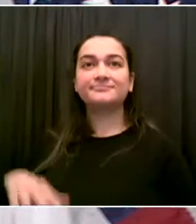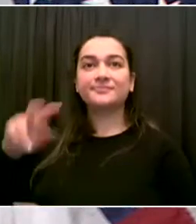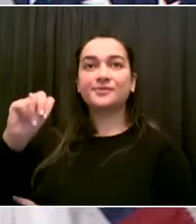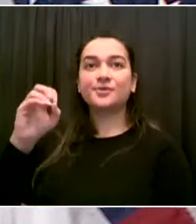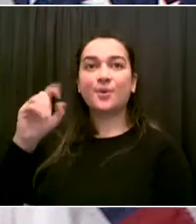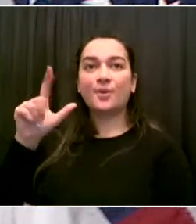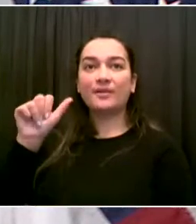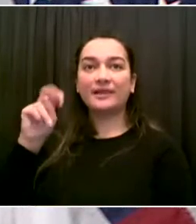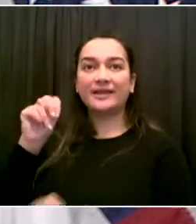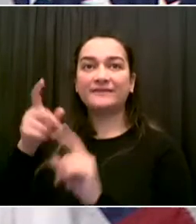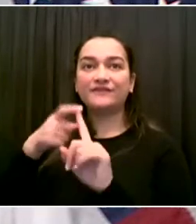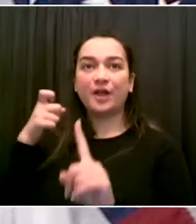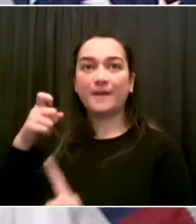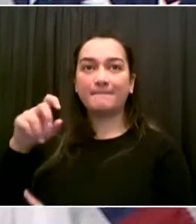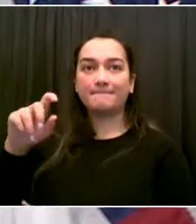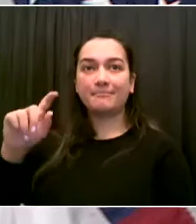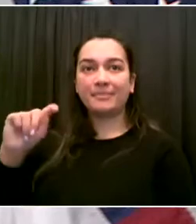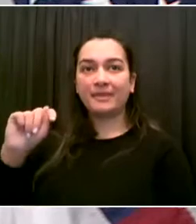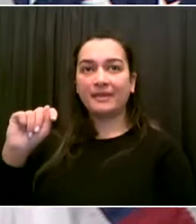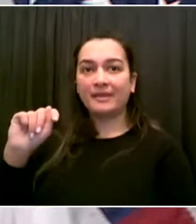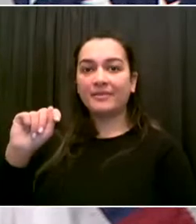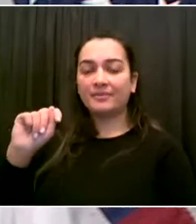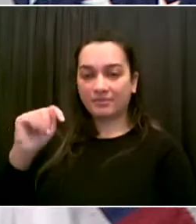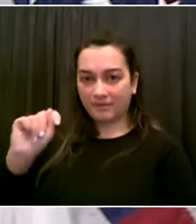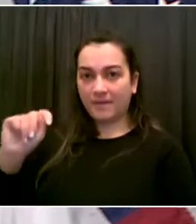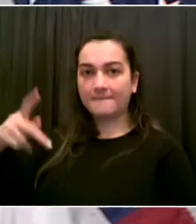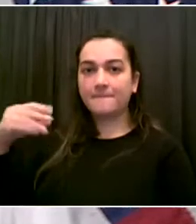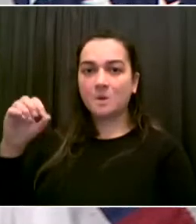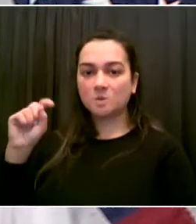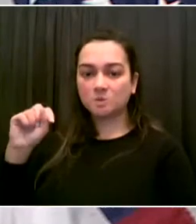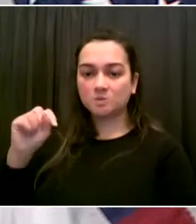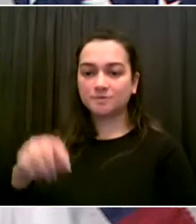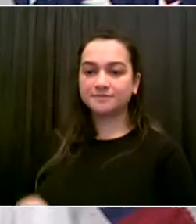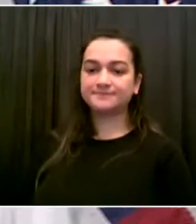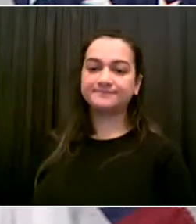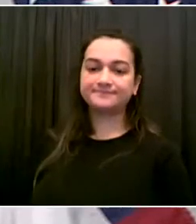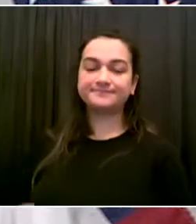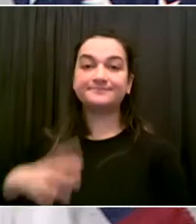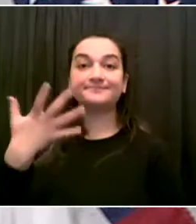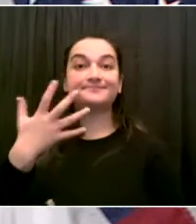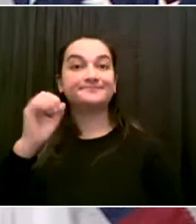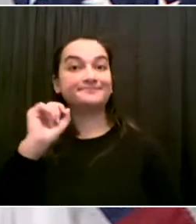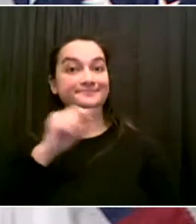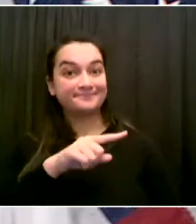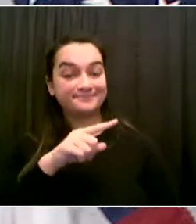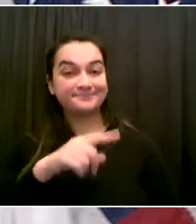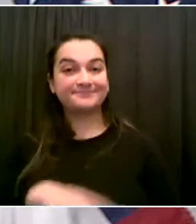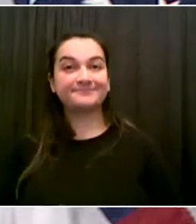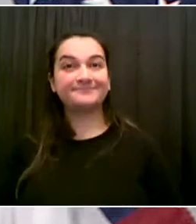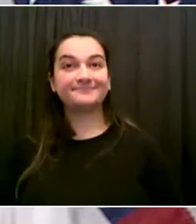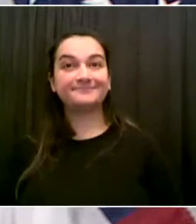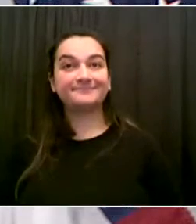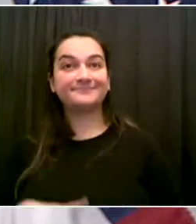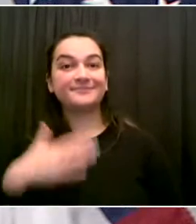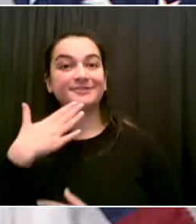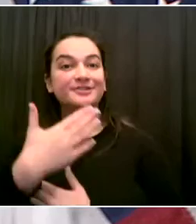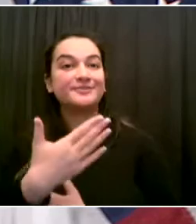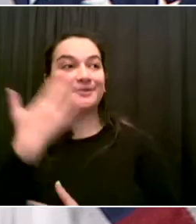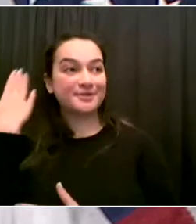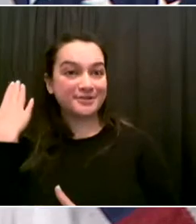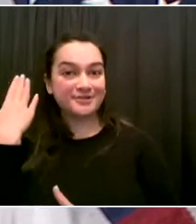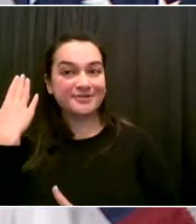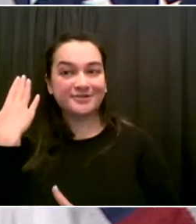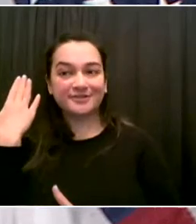Hey, good morning, everybody. Hey, Nolan, how you doing? I'm all right. I was disappointed. I didn't need to ask you what the worst Trek movie was